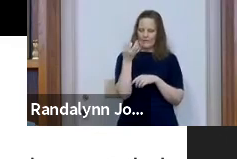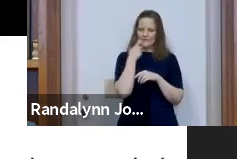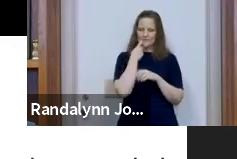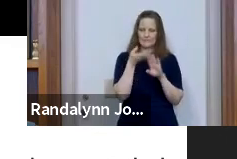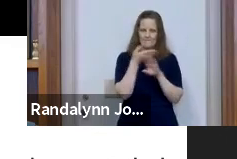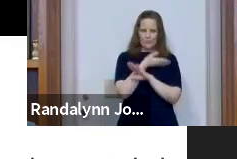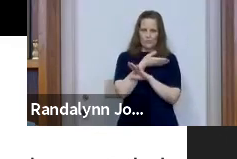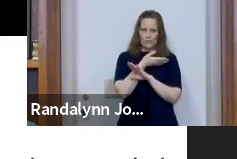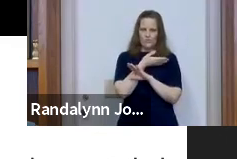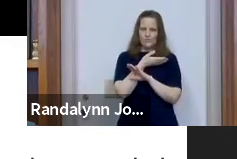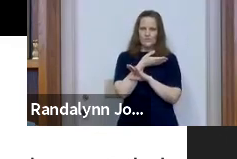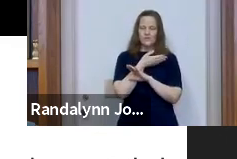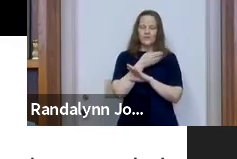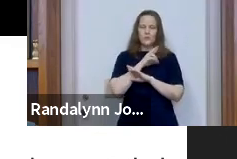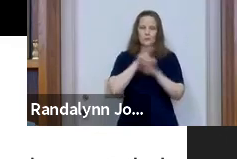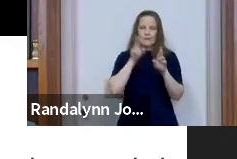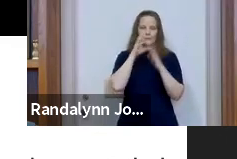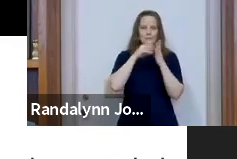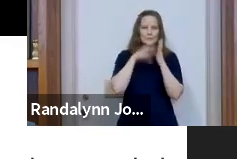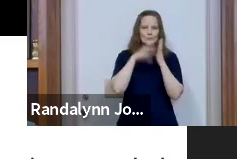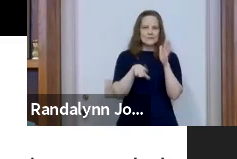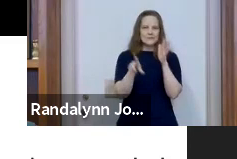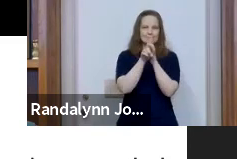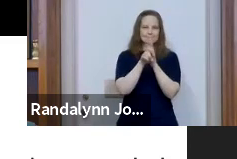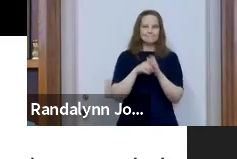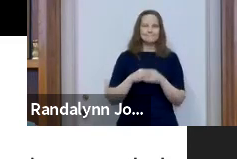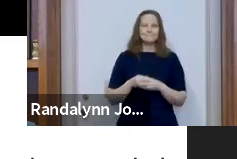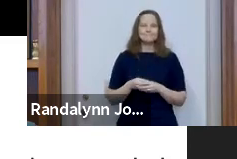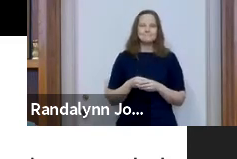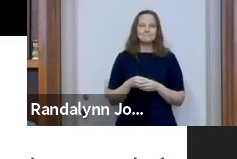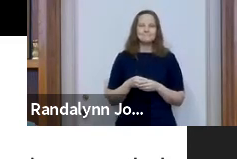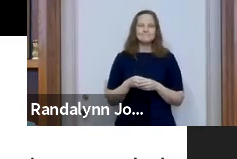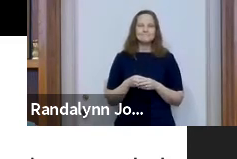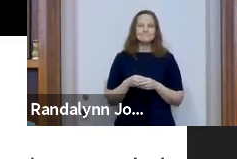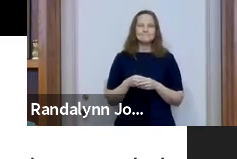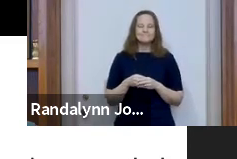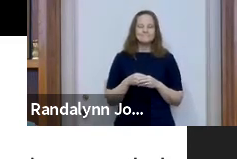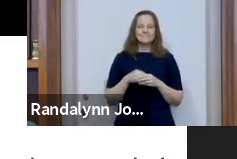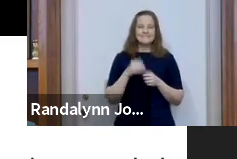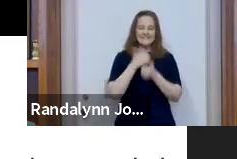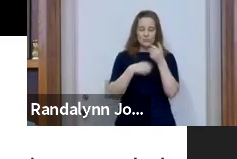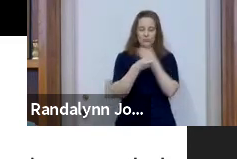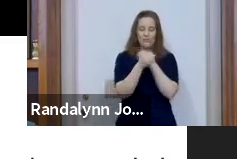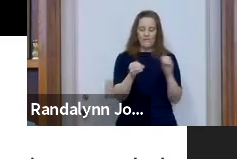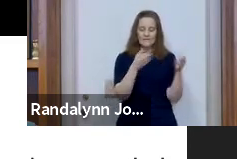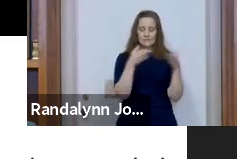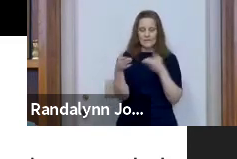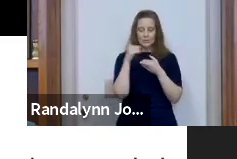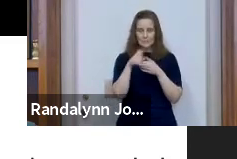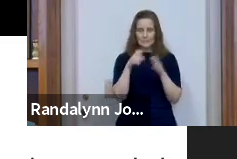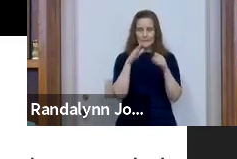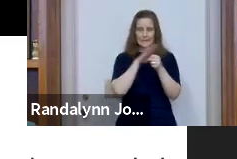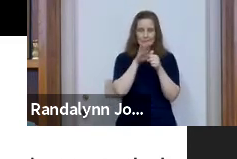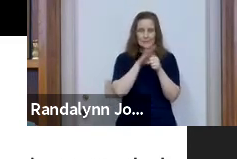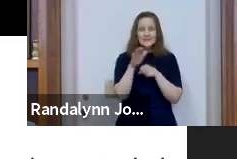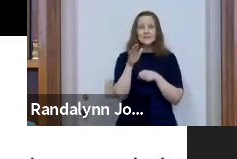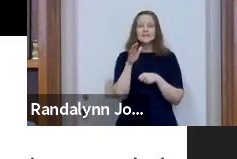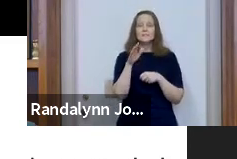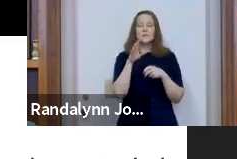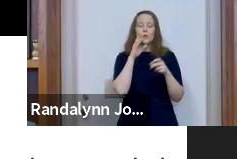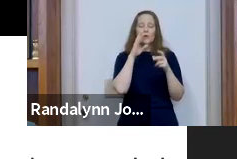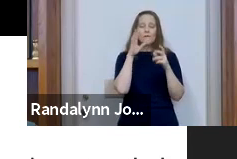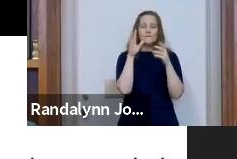getting ready to embrace our students as they come onto campus. Division plans for each office should be complete, including virtual and in-person services where